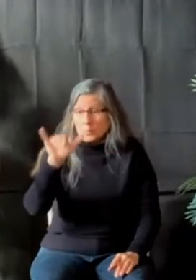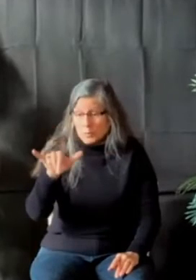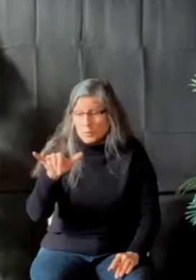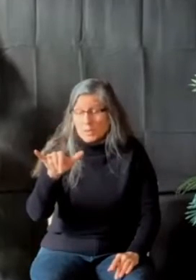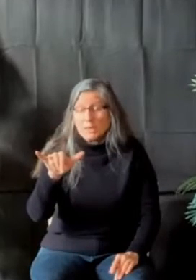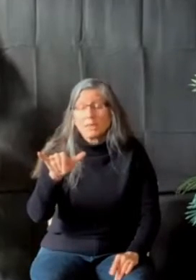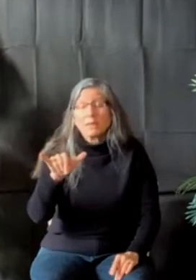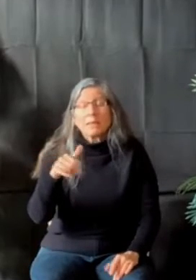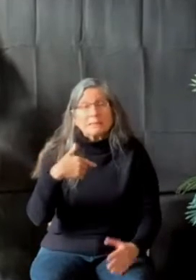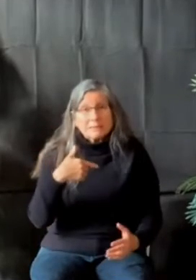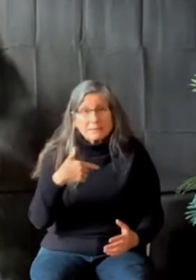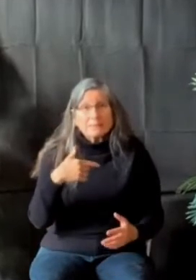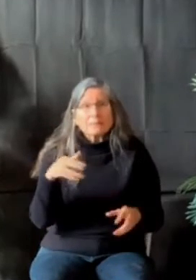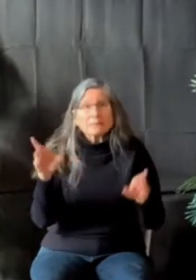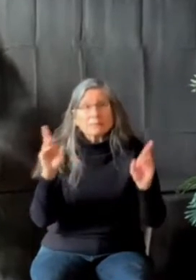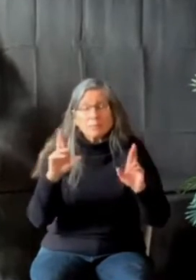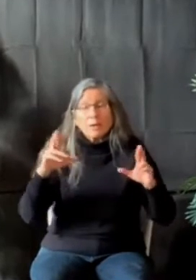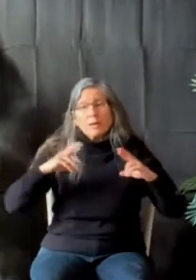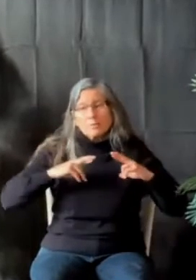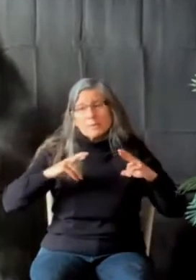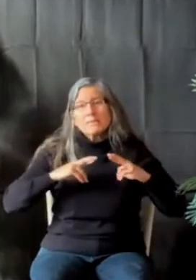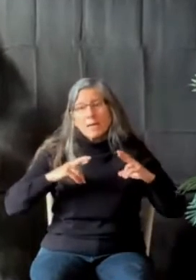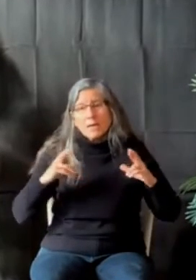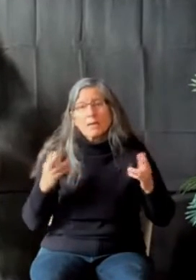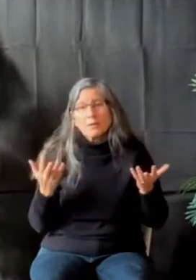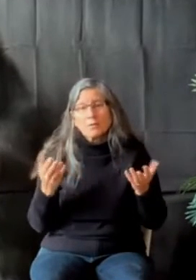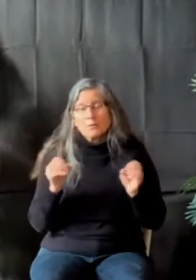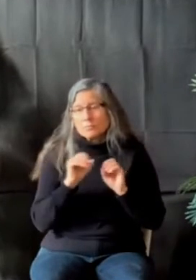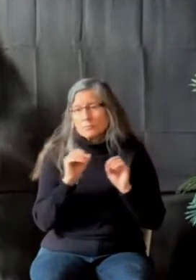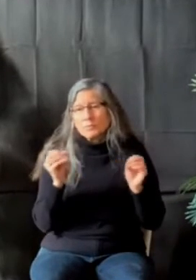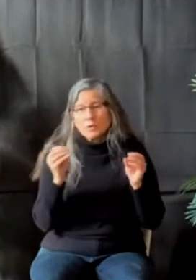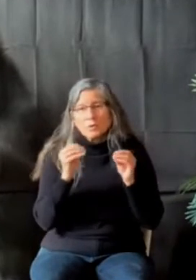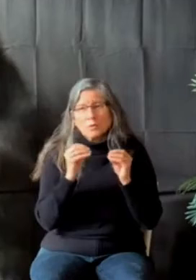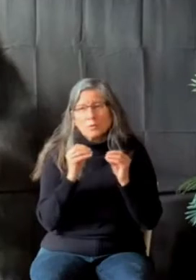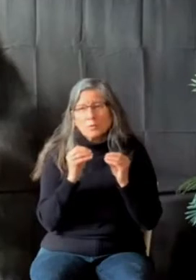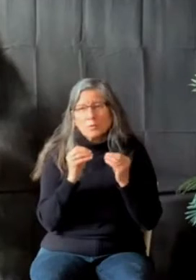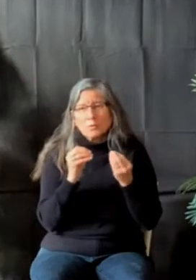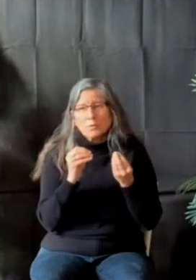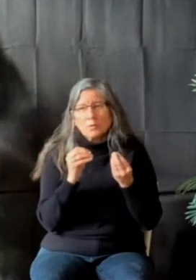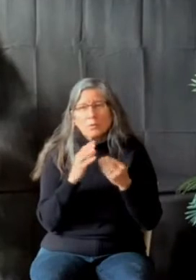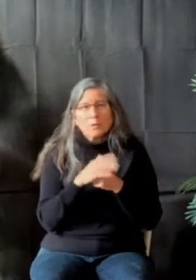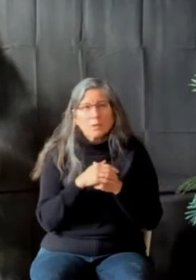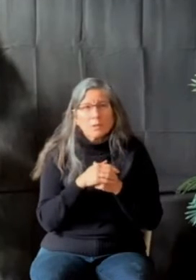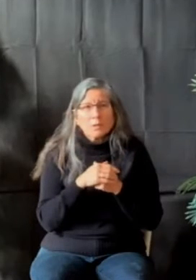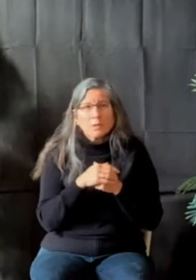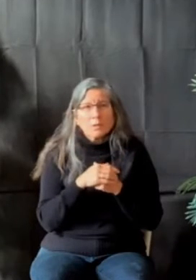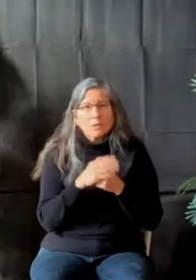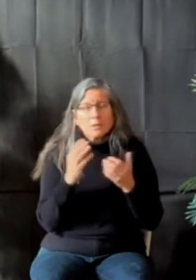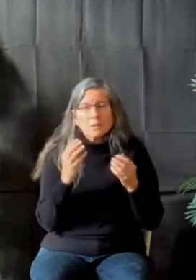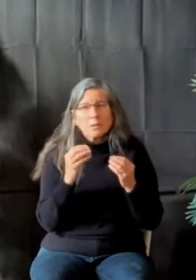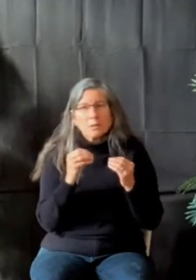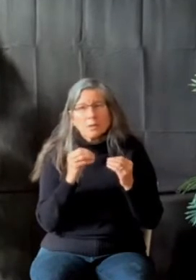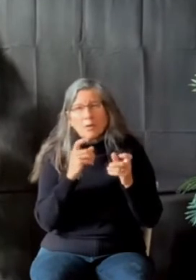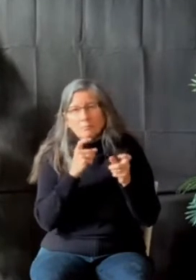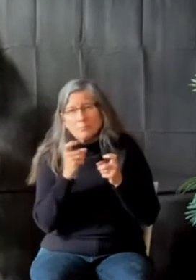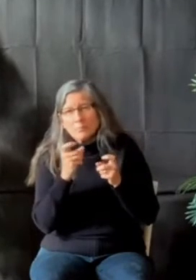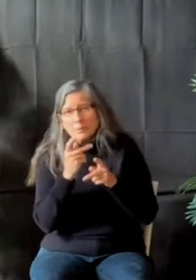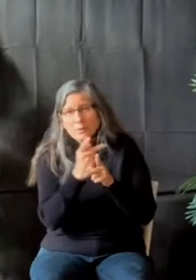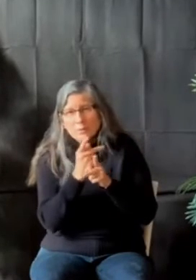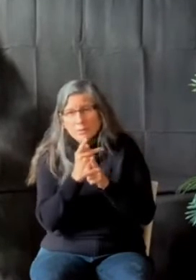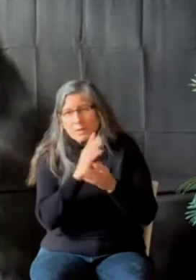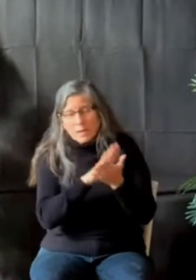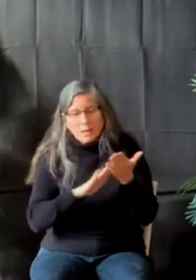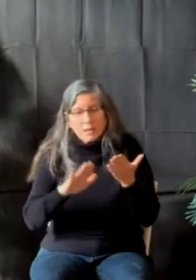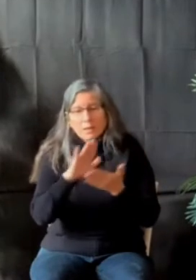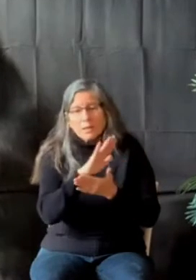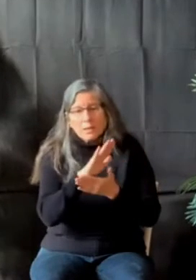he was ready to retire. He could no longer maintain the arduous aspects of maintaining the college